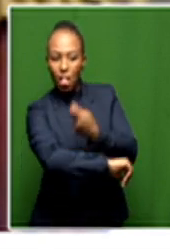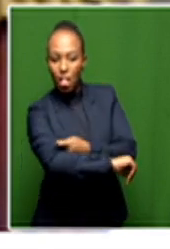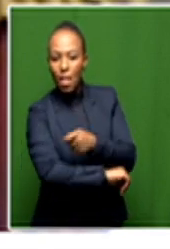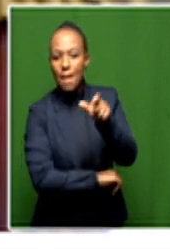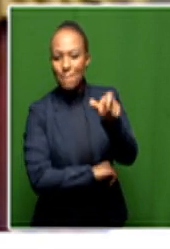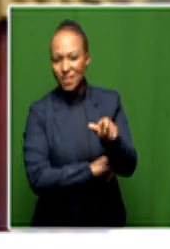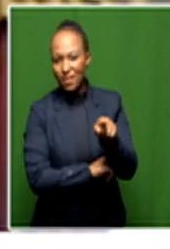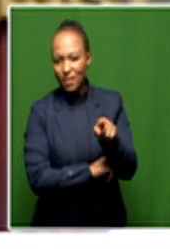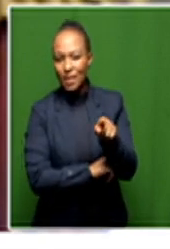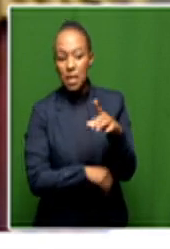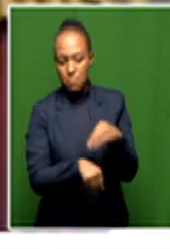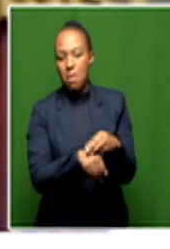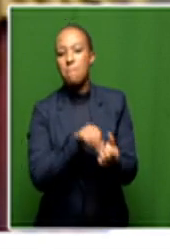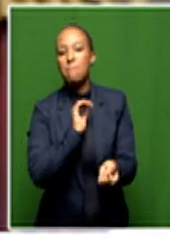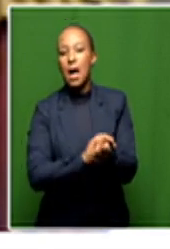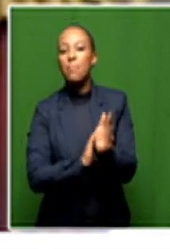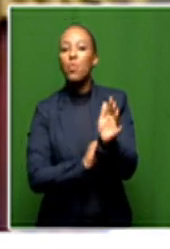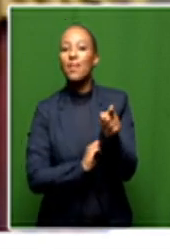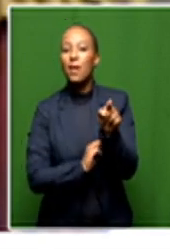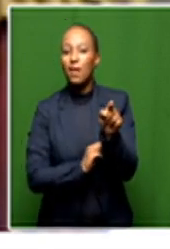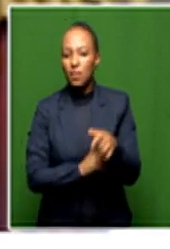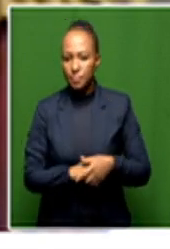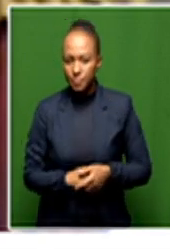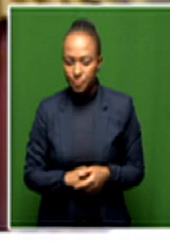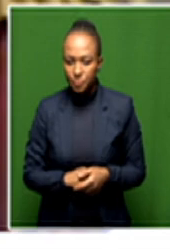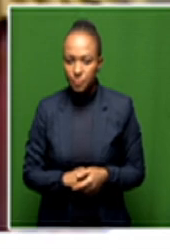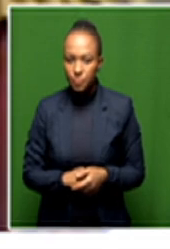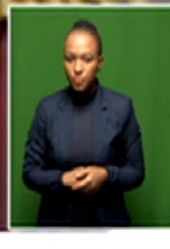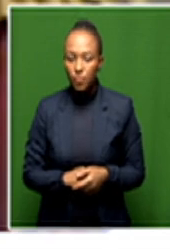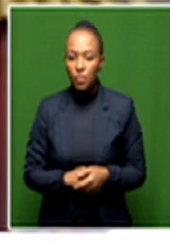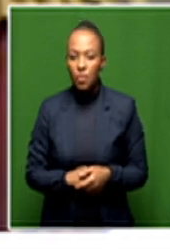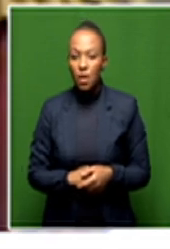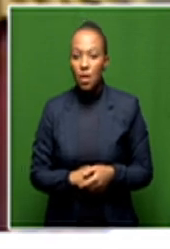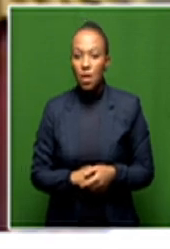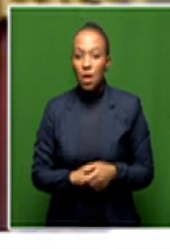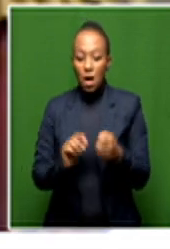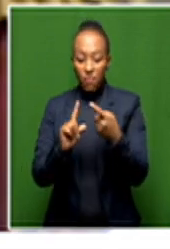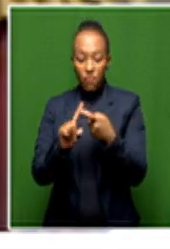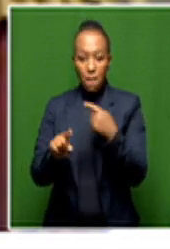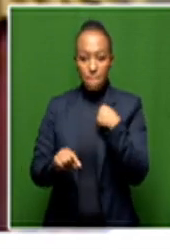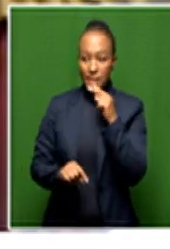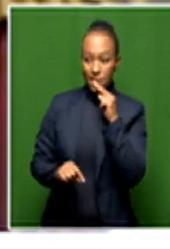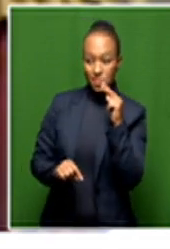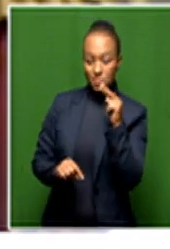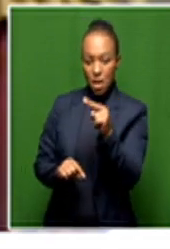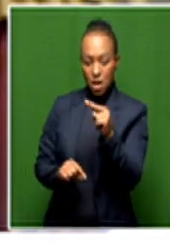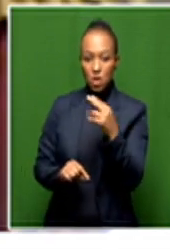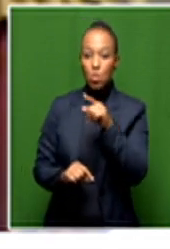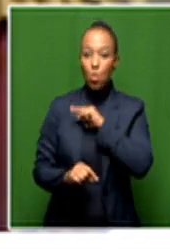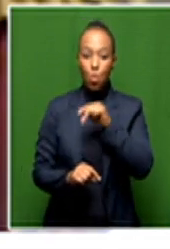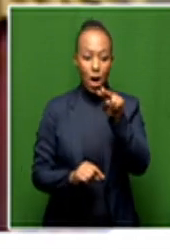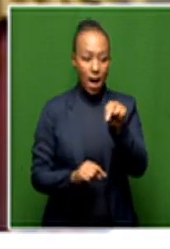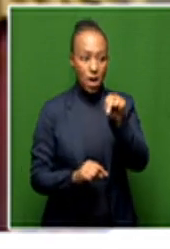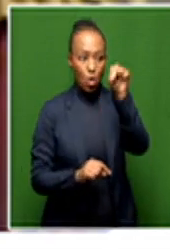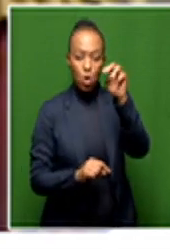going to arise. From what I have seen, and I have seen especially the Northwest program,